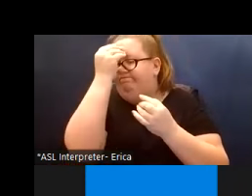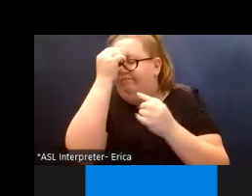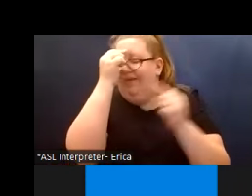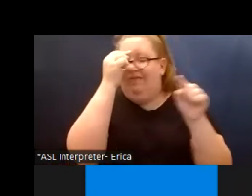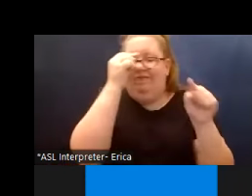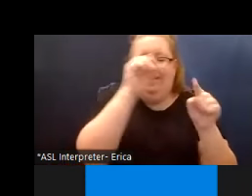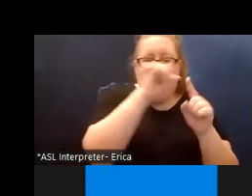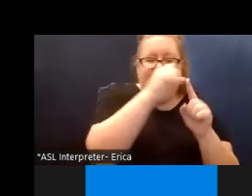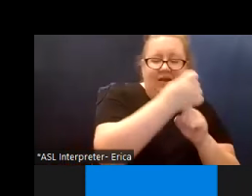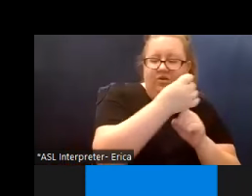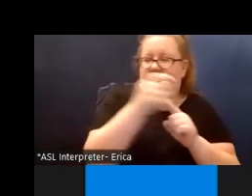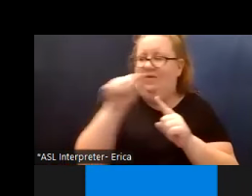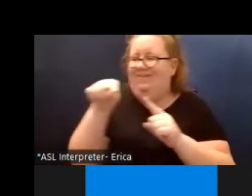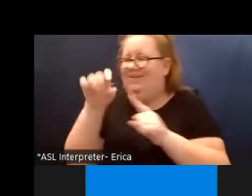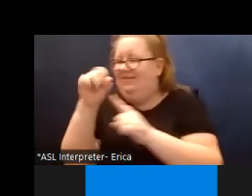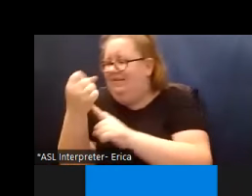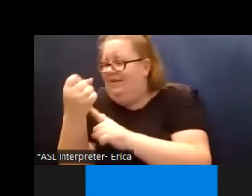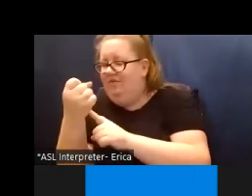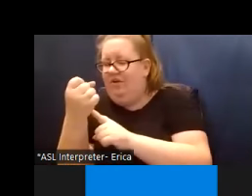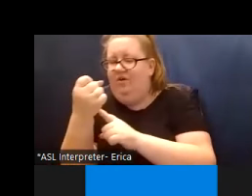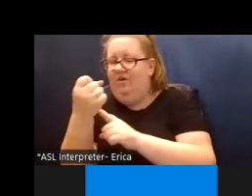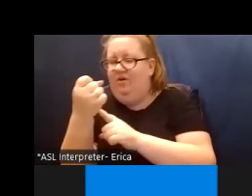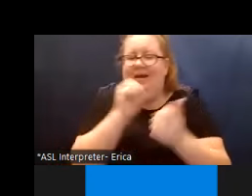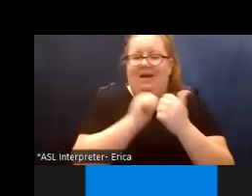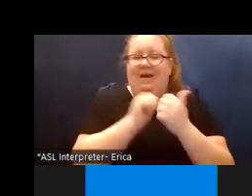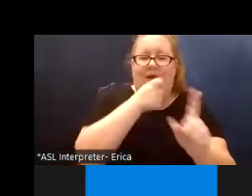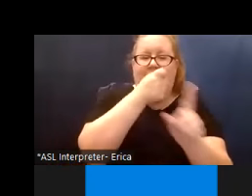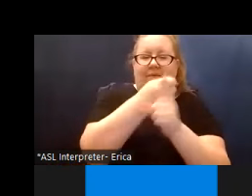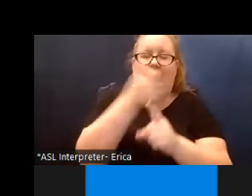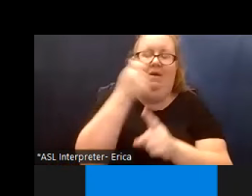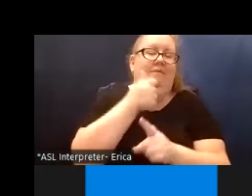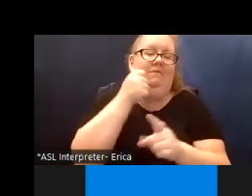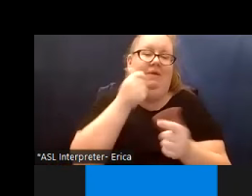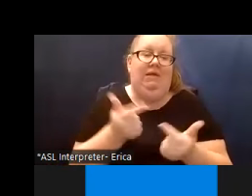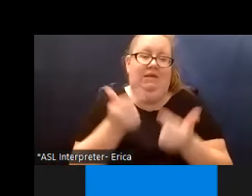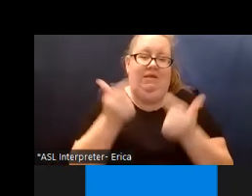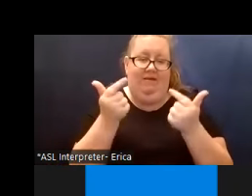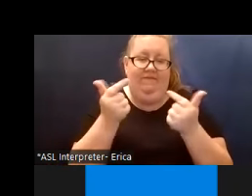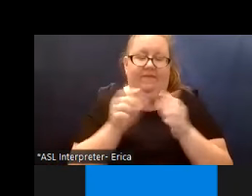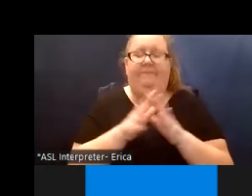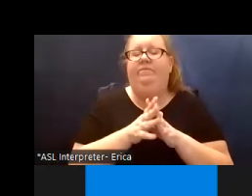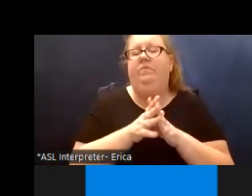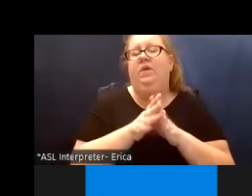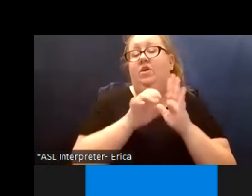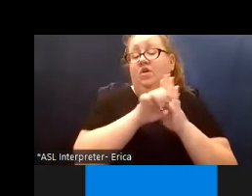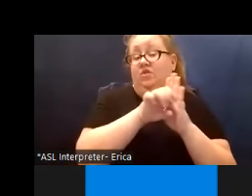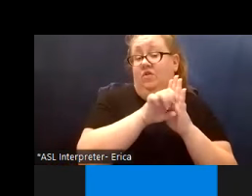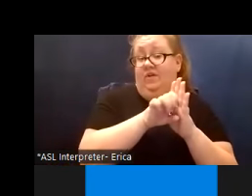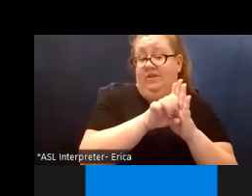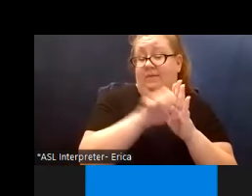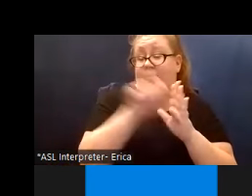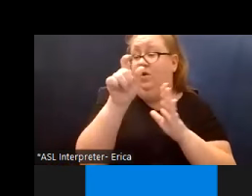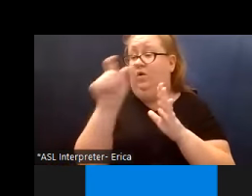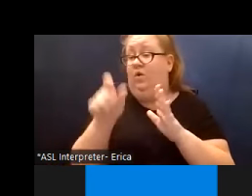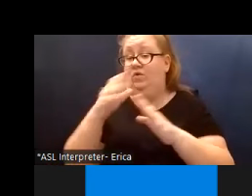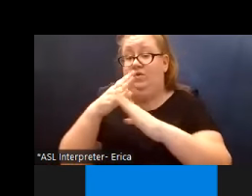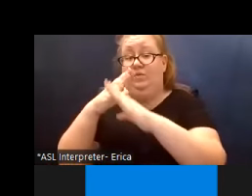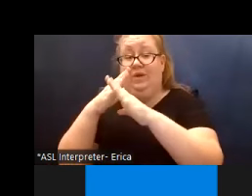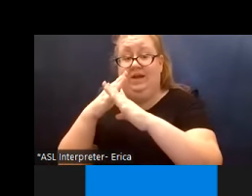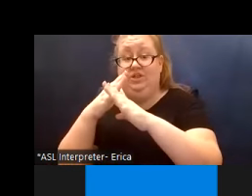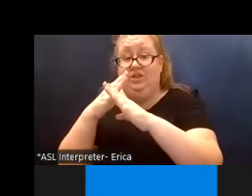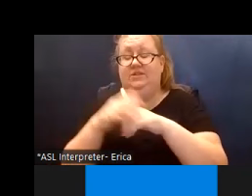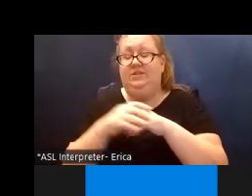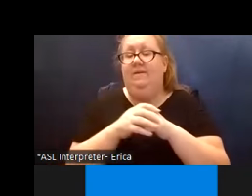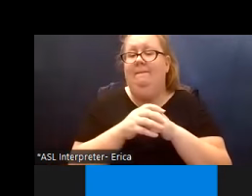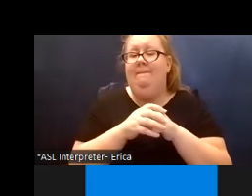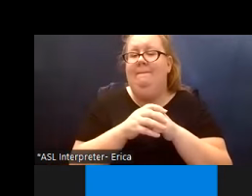against another? What should we consider for its impact on our daily life? So for example, coastal protections, we're just looking